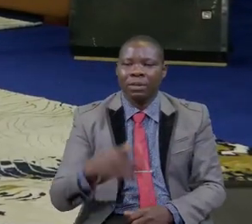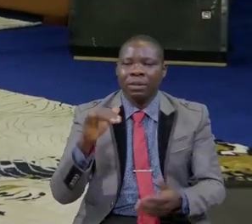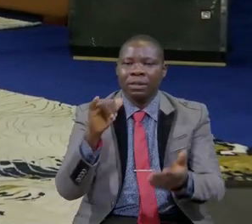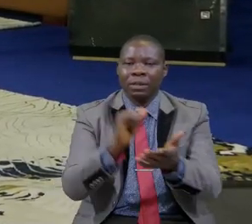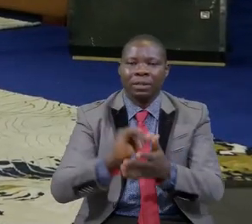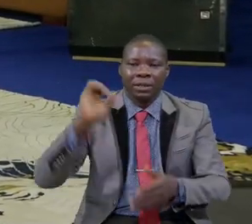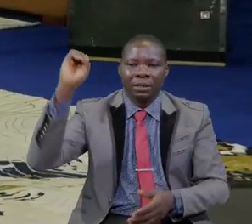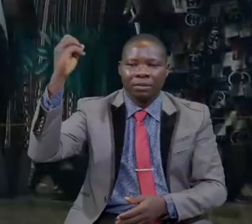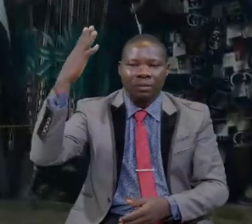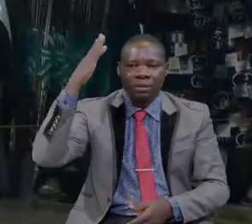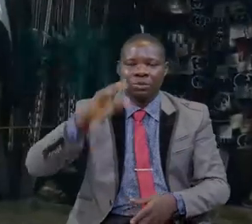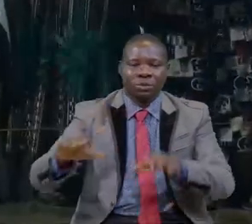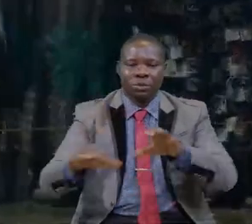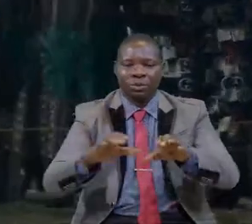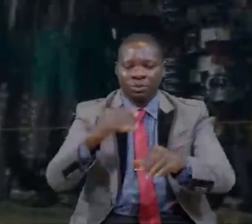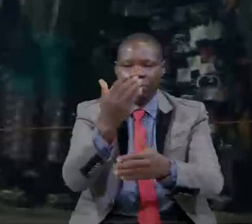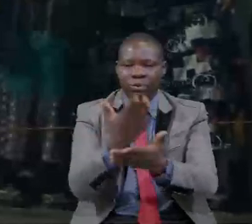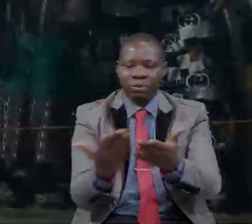accomplish something in your life.